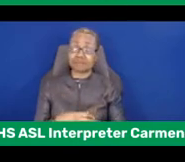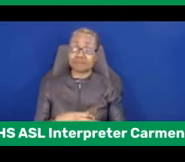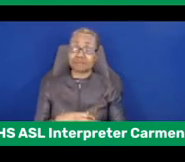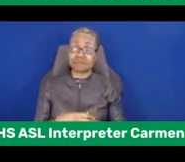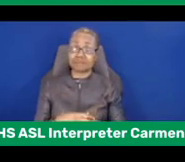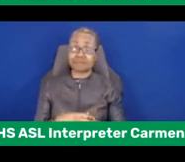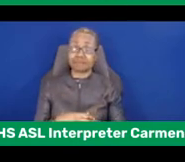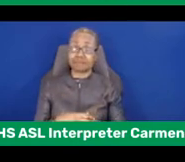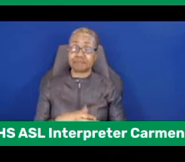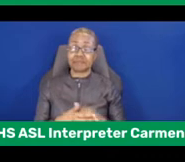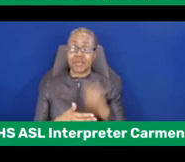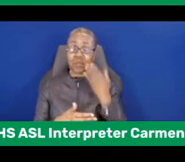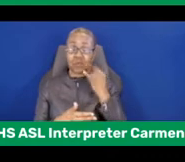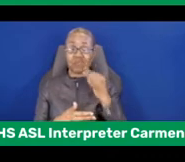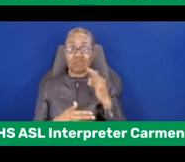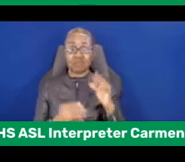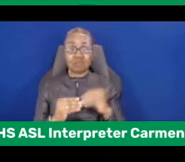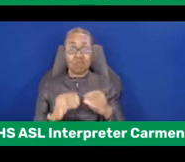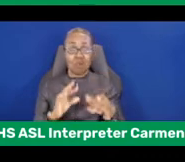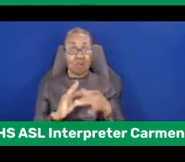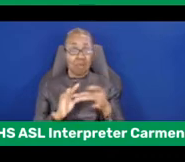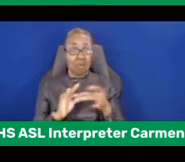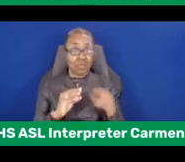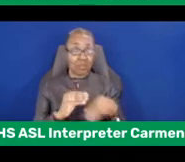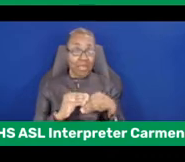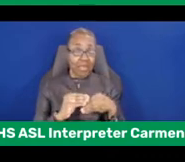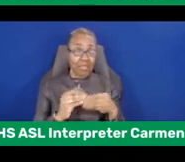I don't know if anyone wants to add to that as well.